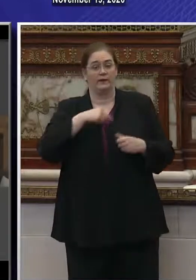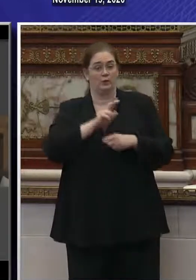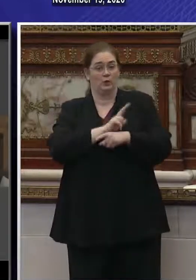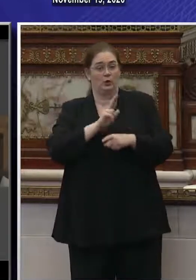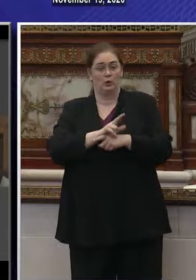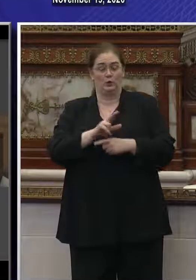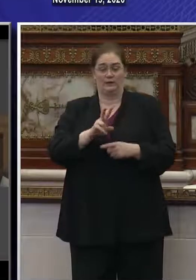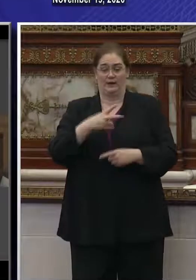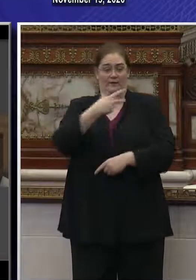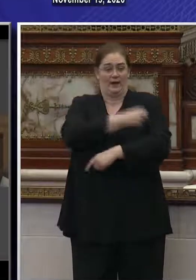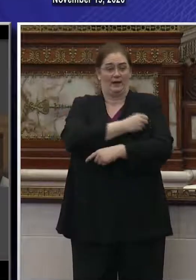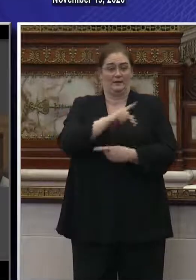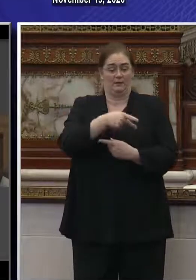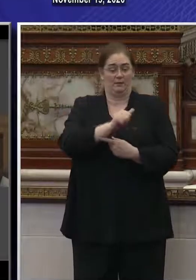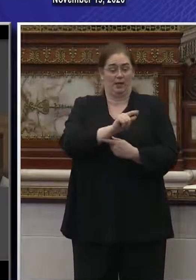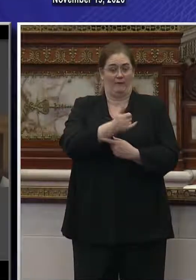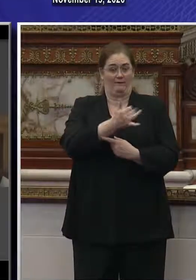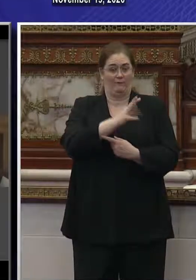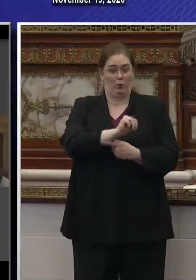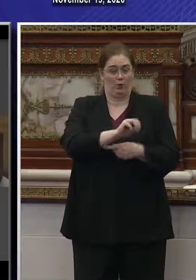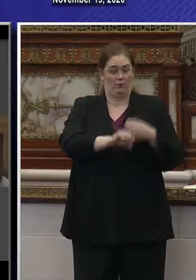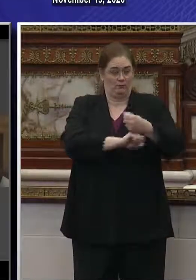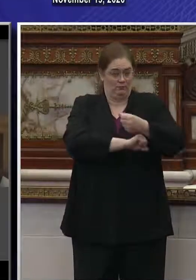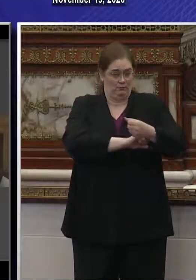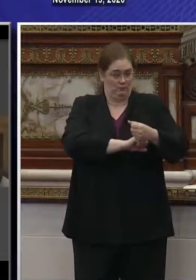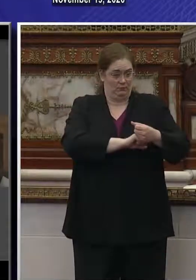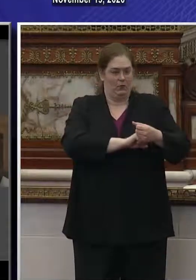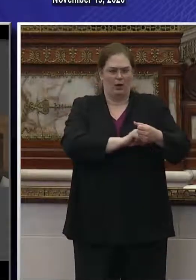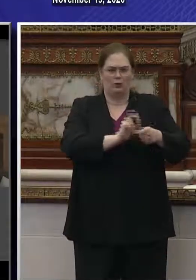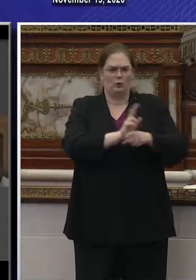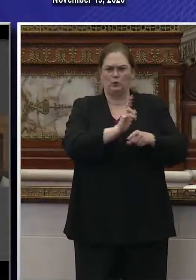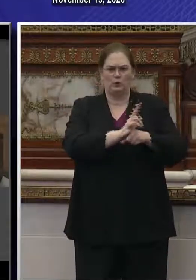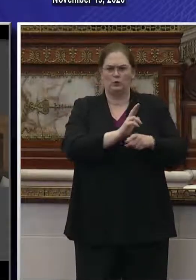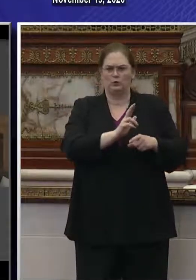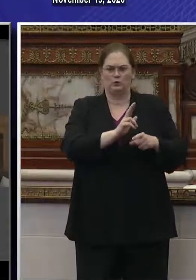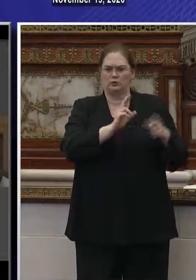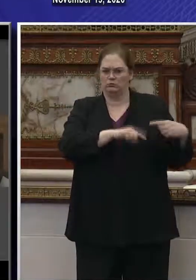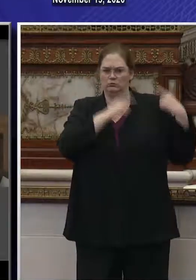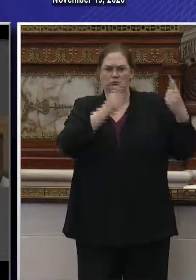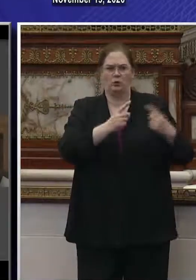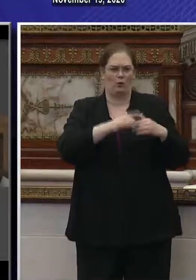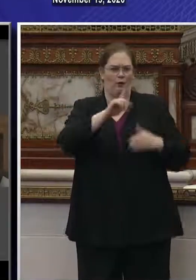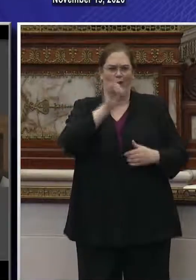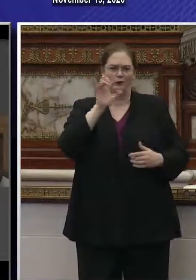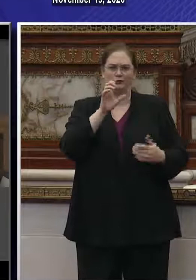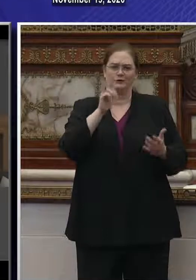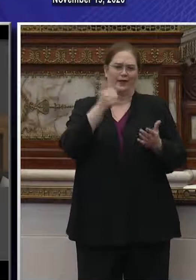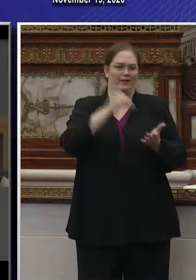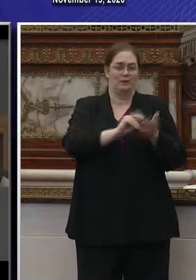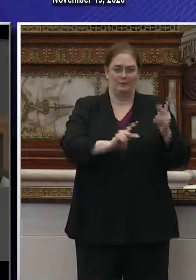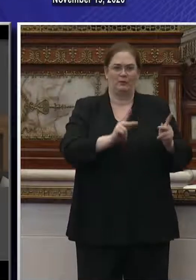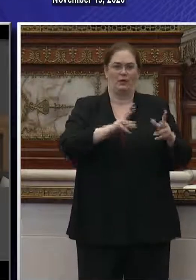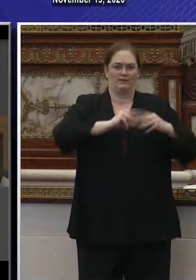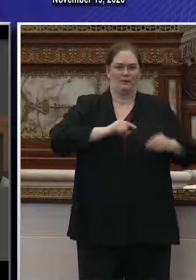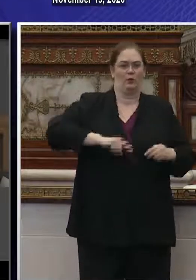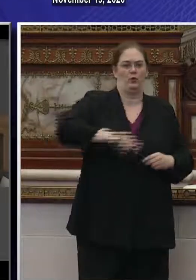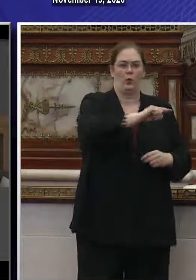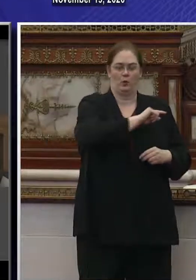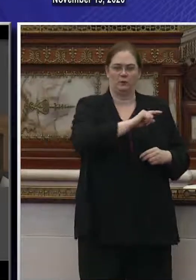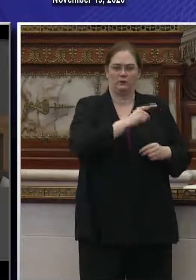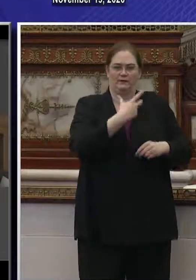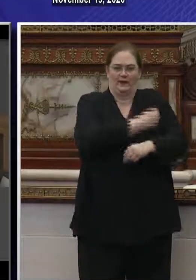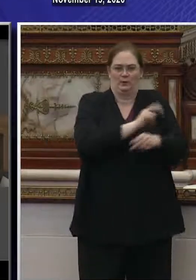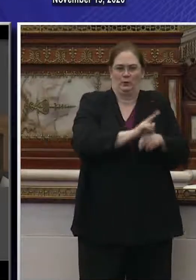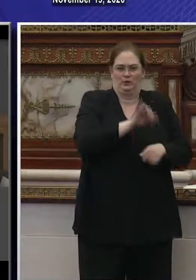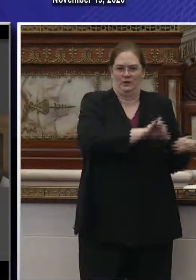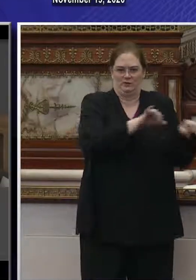vaccine platform that has been used in a very large number of people, over 110,000, to develop other vaccines.